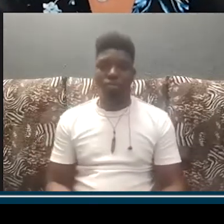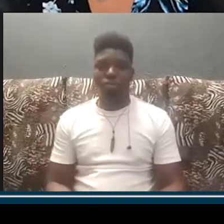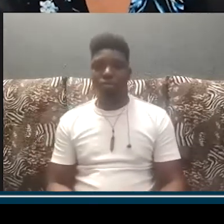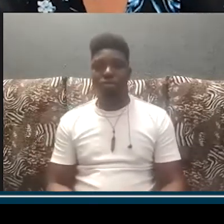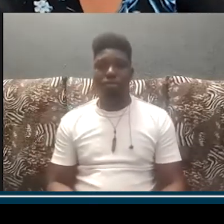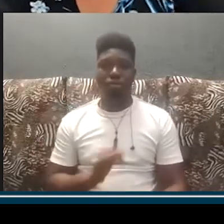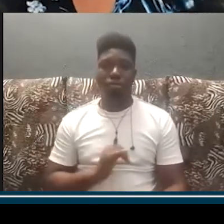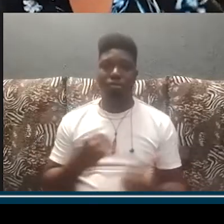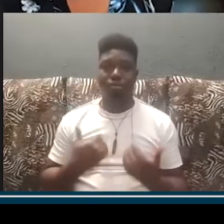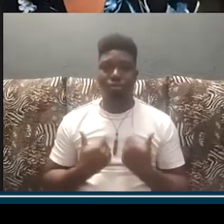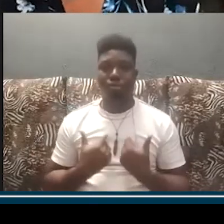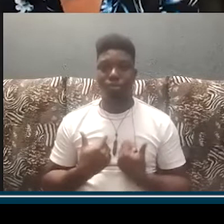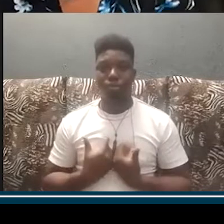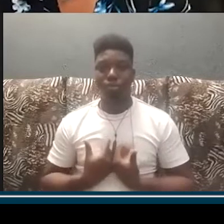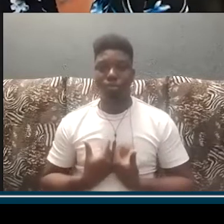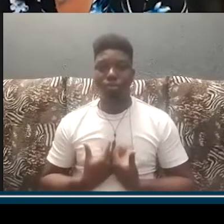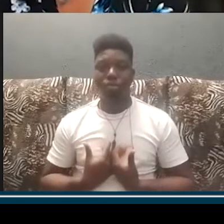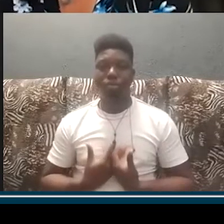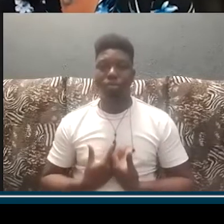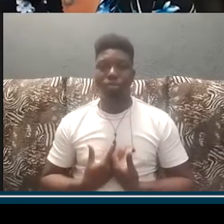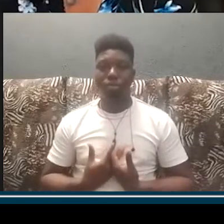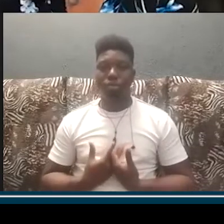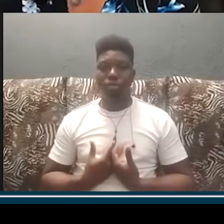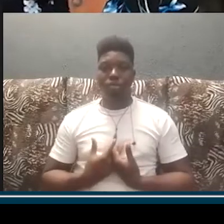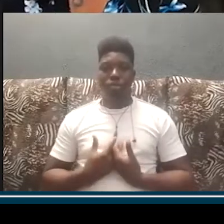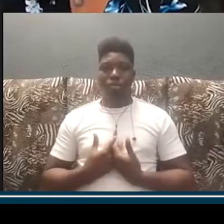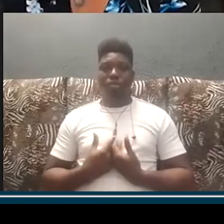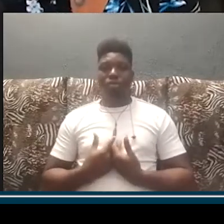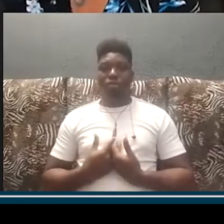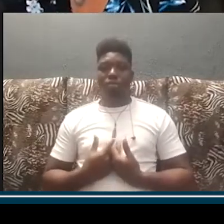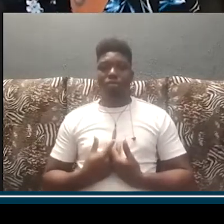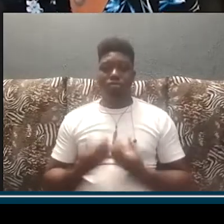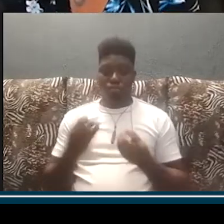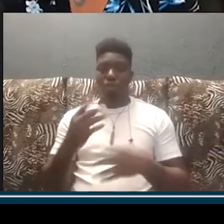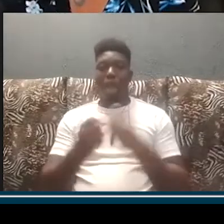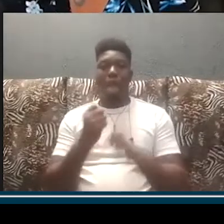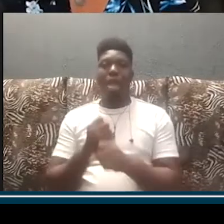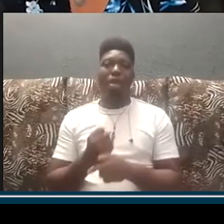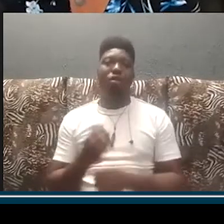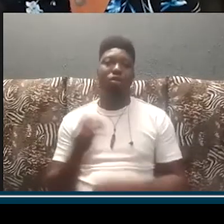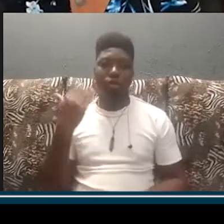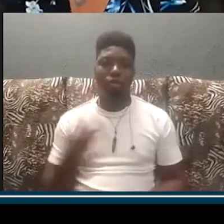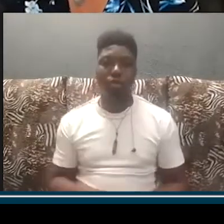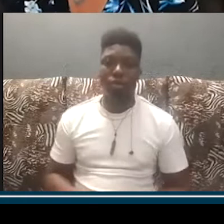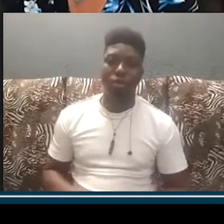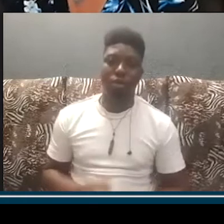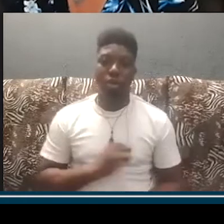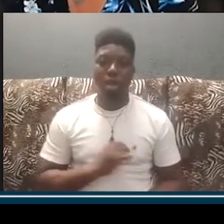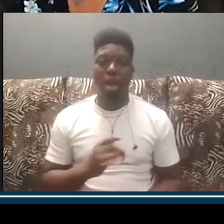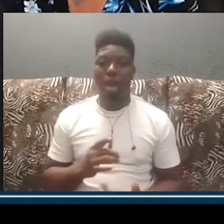couple of friends who got married a couple of years ago, and this is in Missouri, but I believe it's similar in most